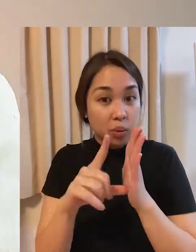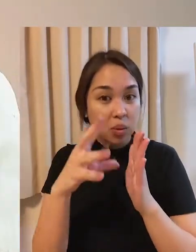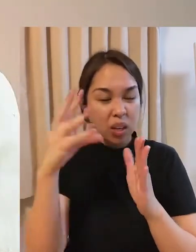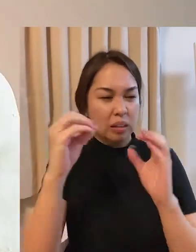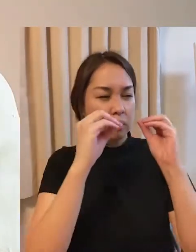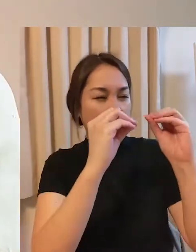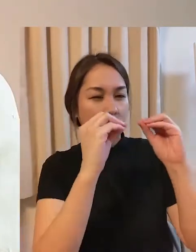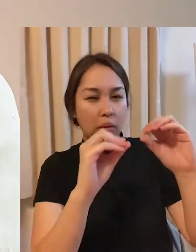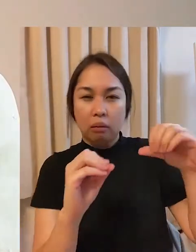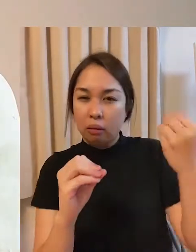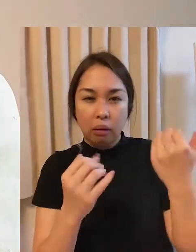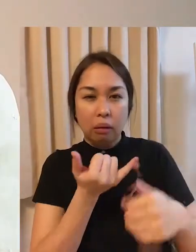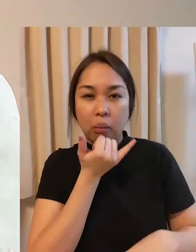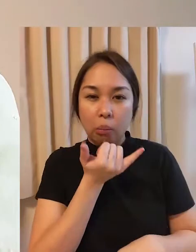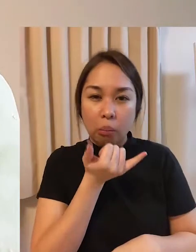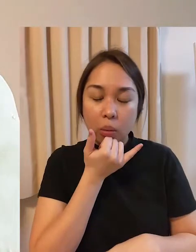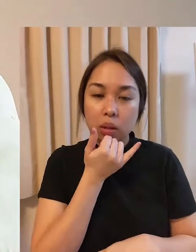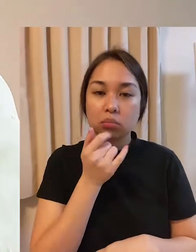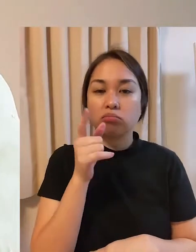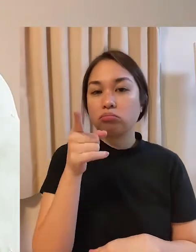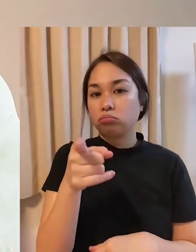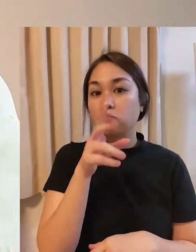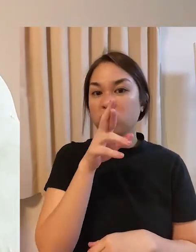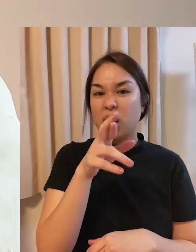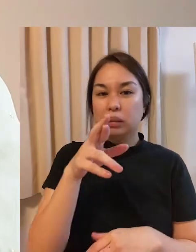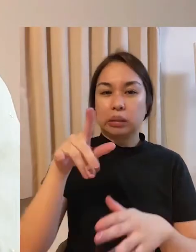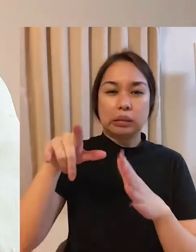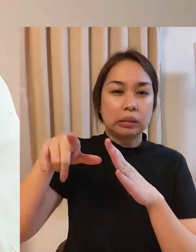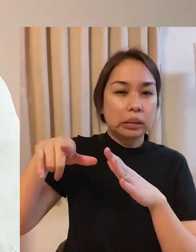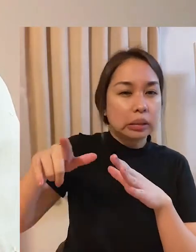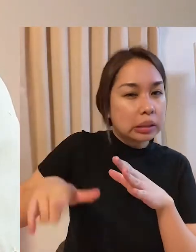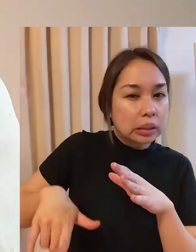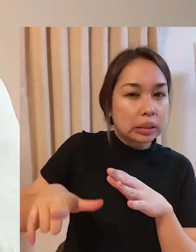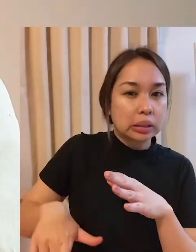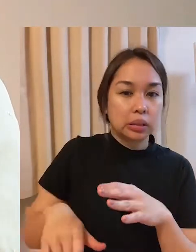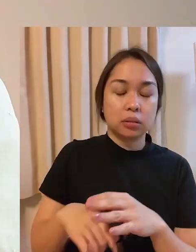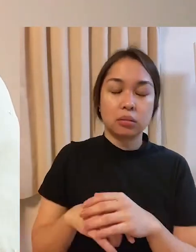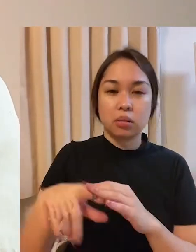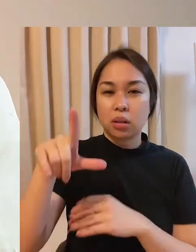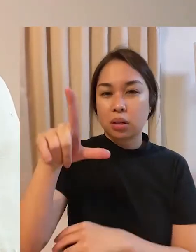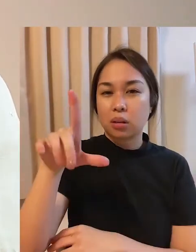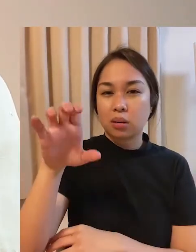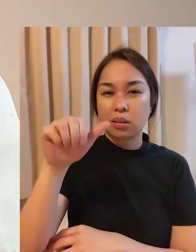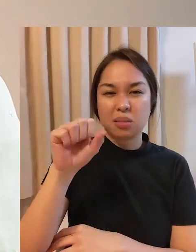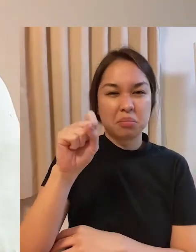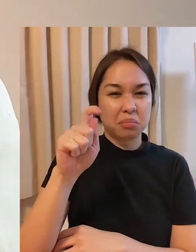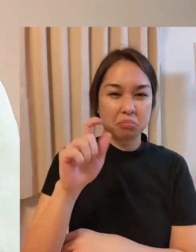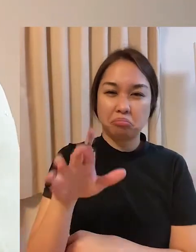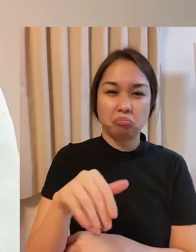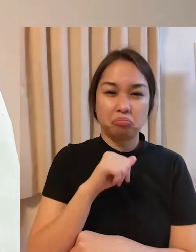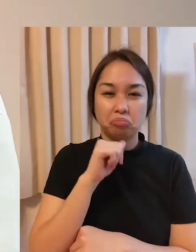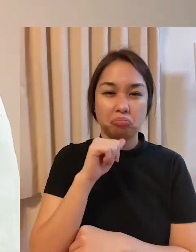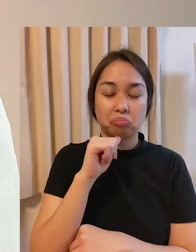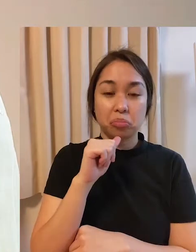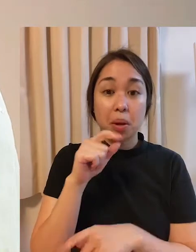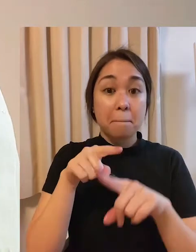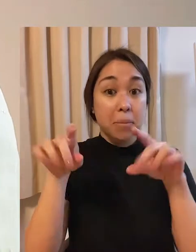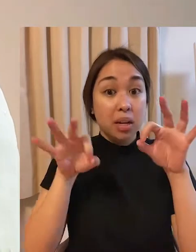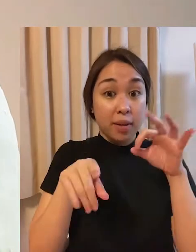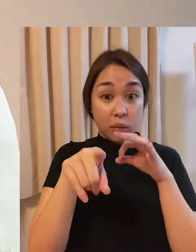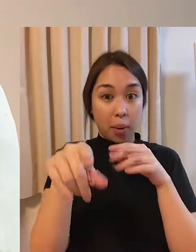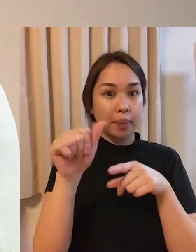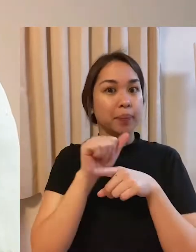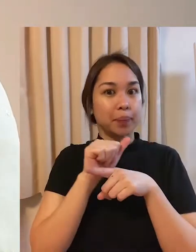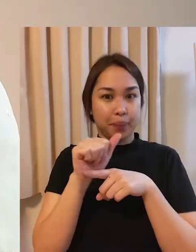commandments and teaches others to do the same will be called least in the kingdom of heaven.